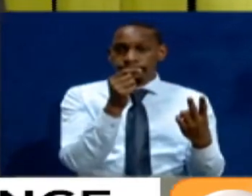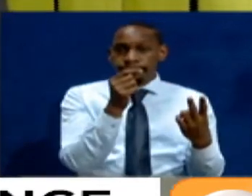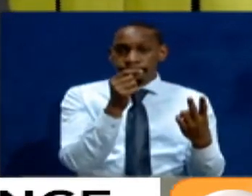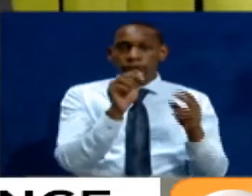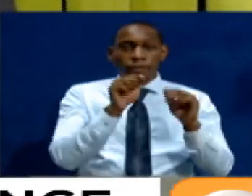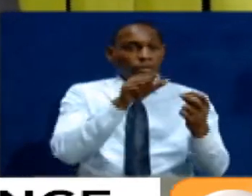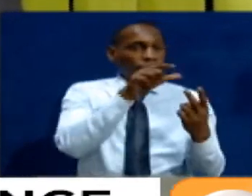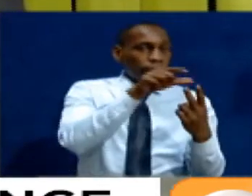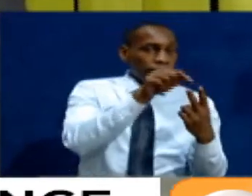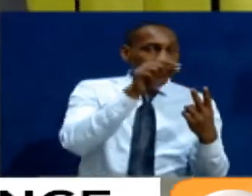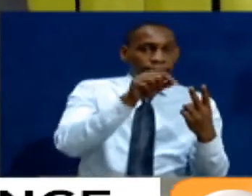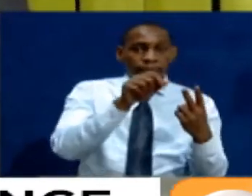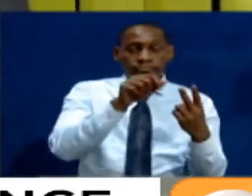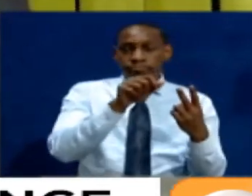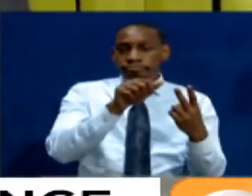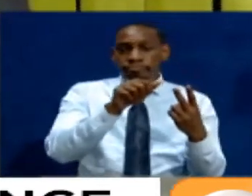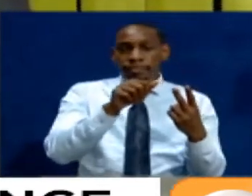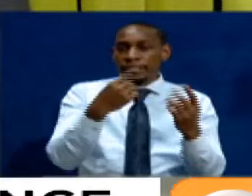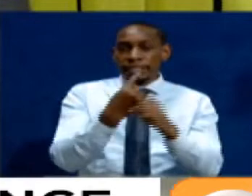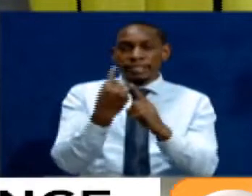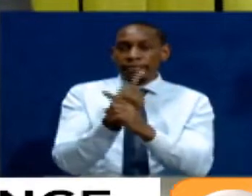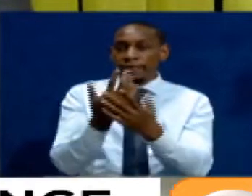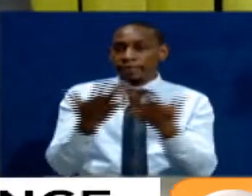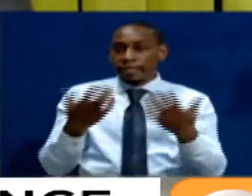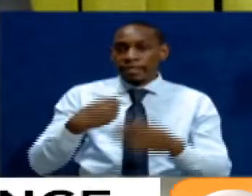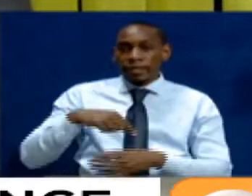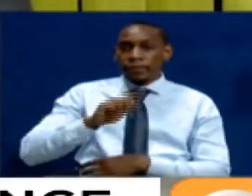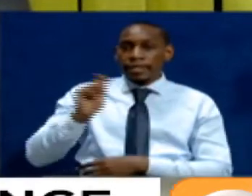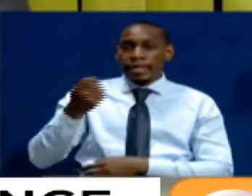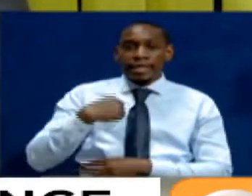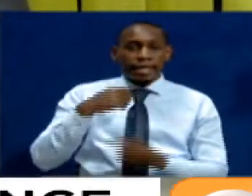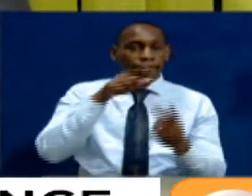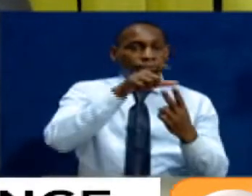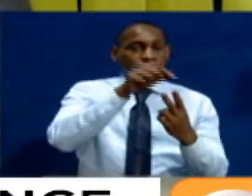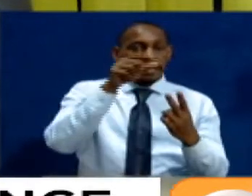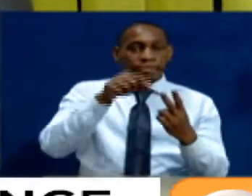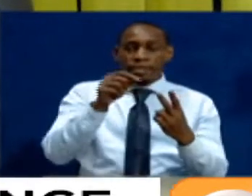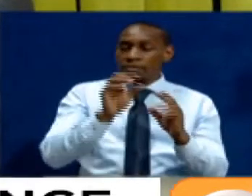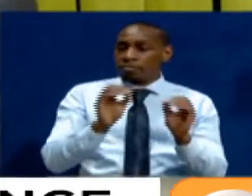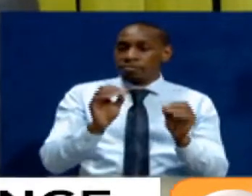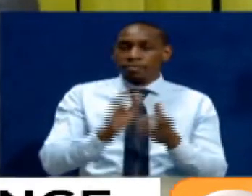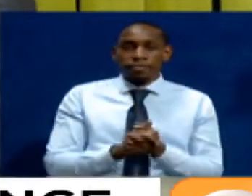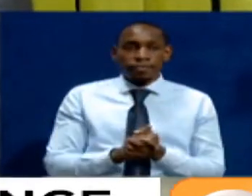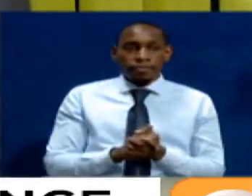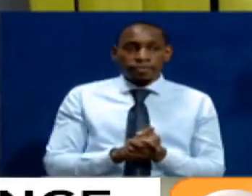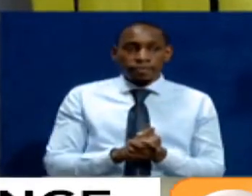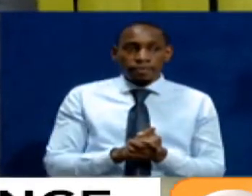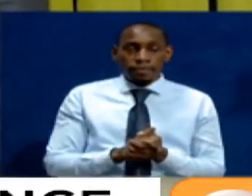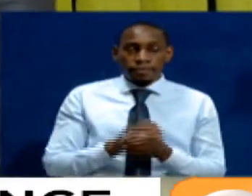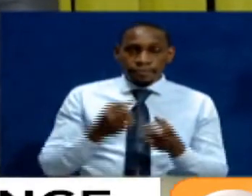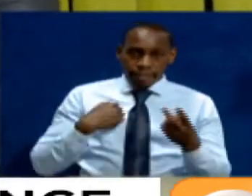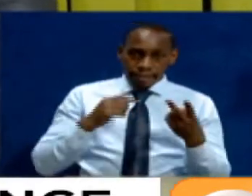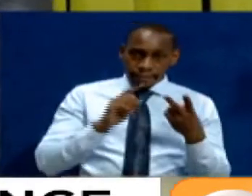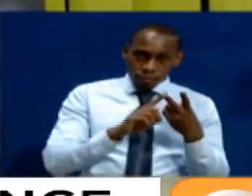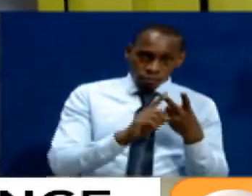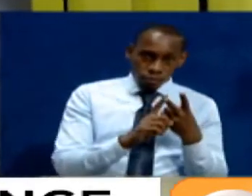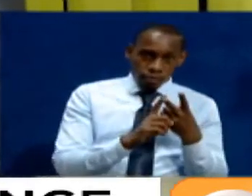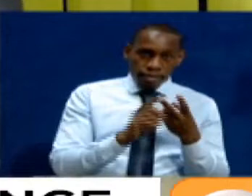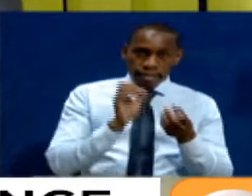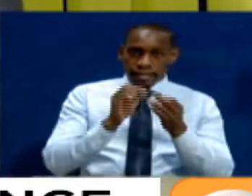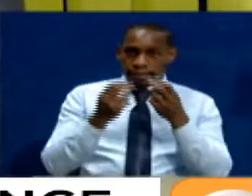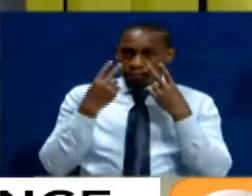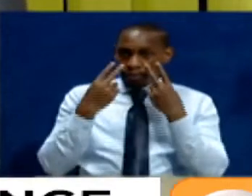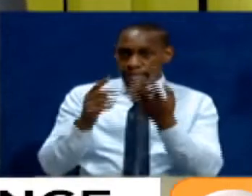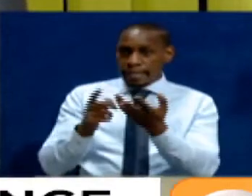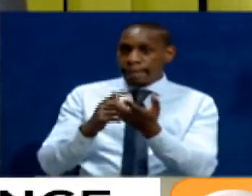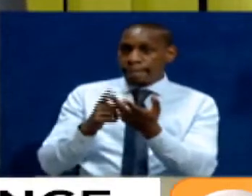you can choose other things. We do not have that luxury here to begin with. Number two, if you